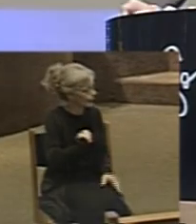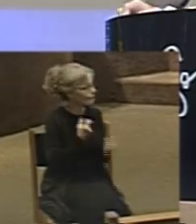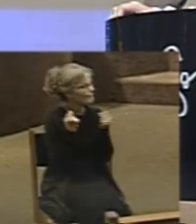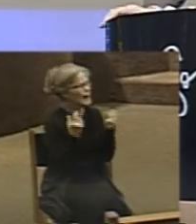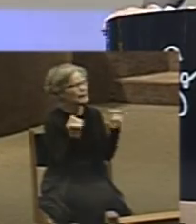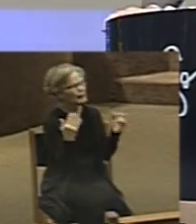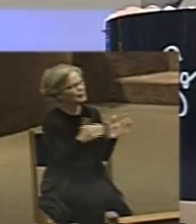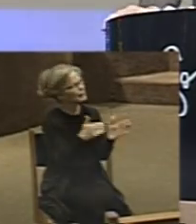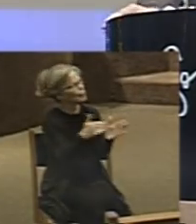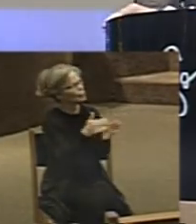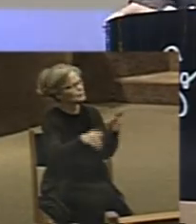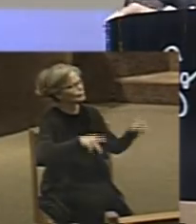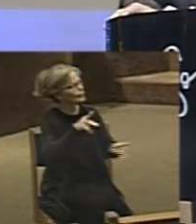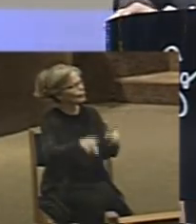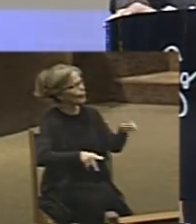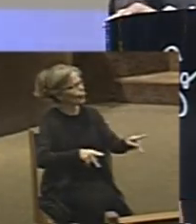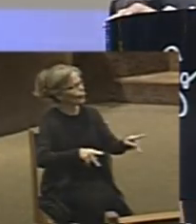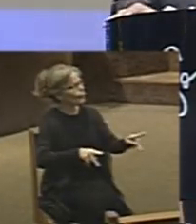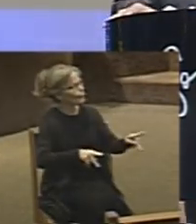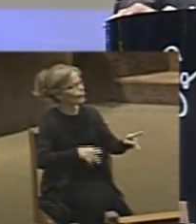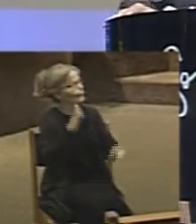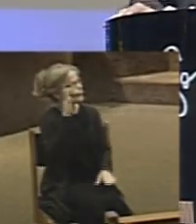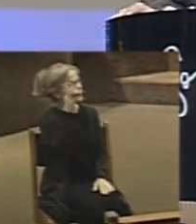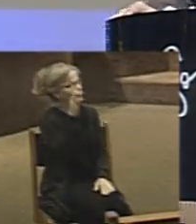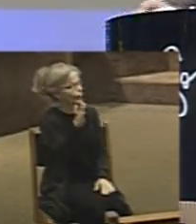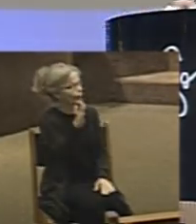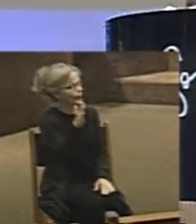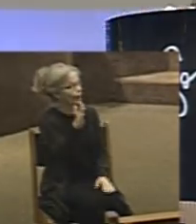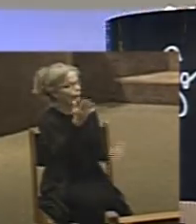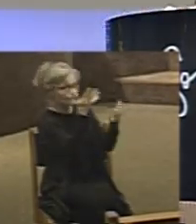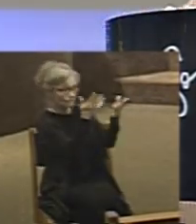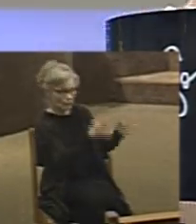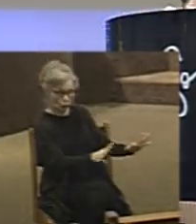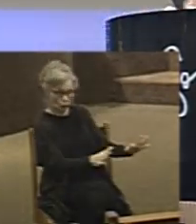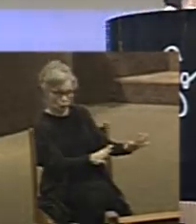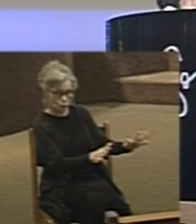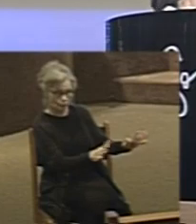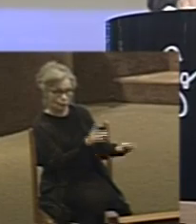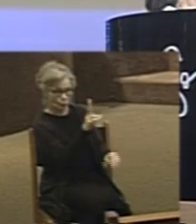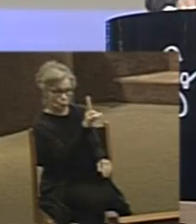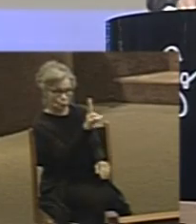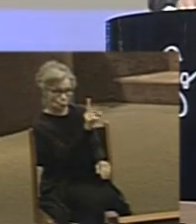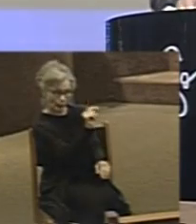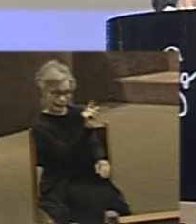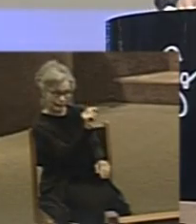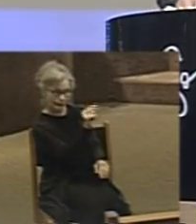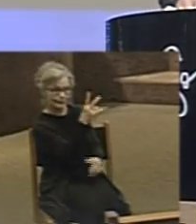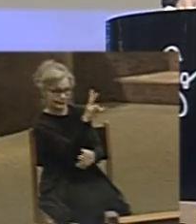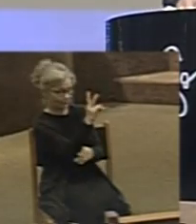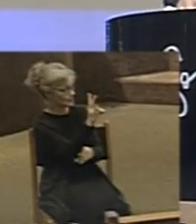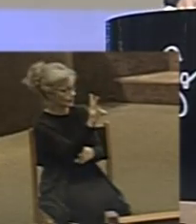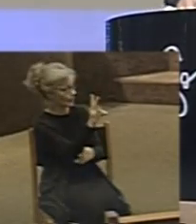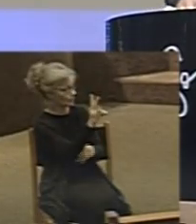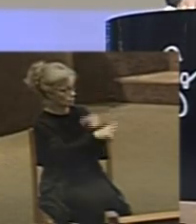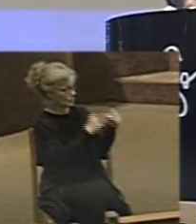will irrevocably close the cover on the book of our lives that was